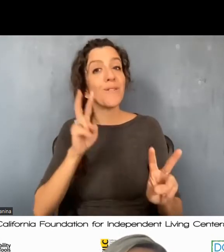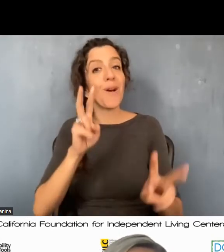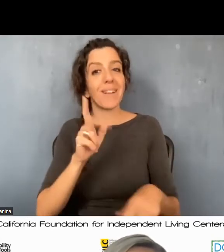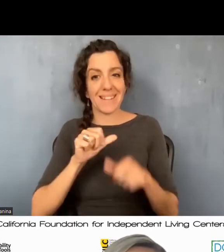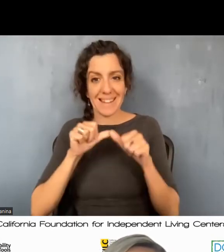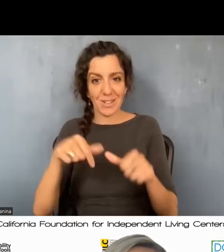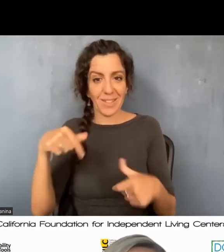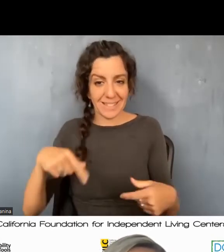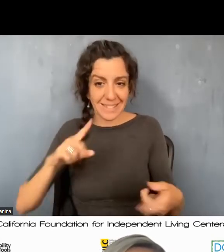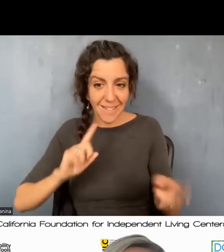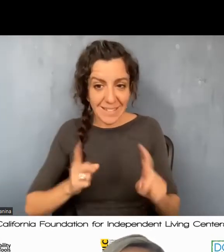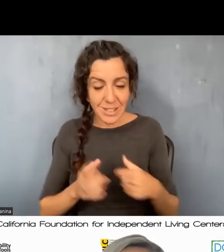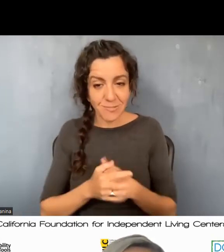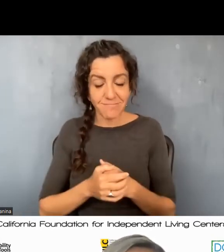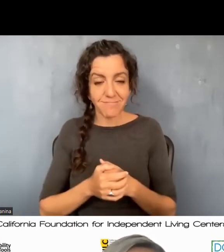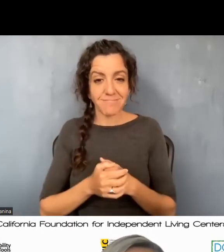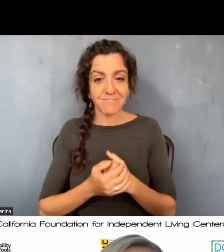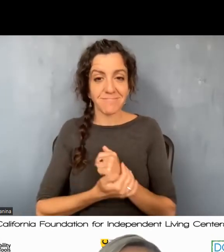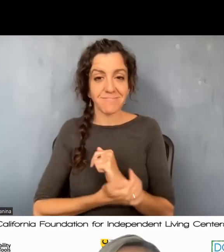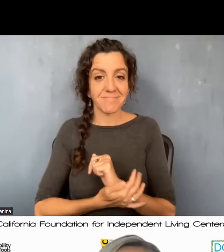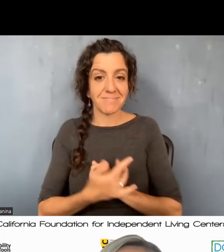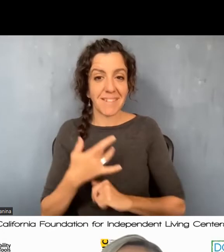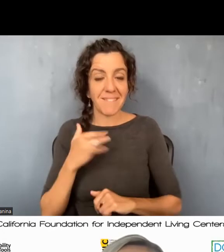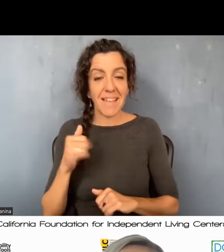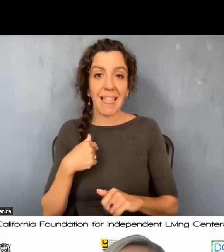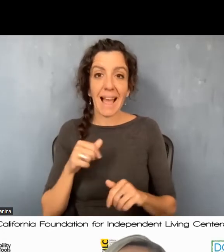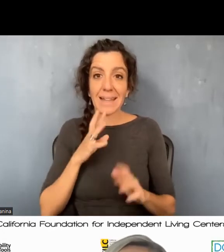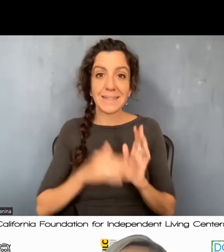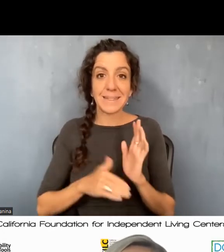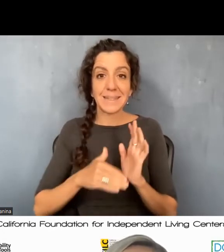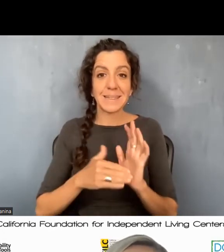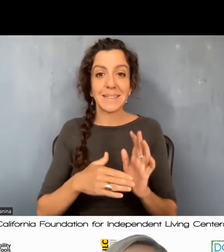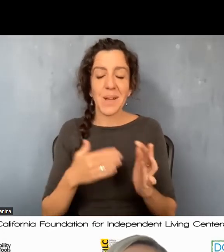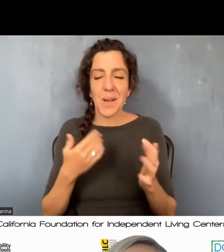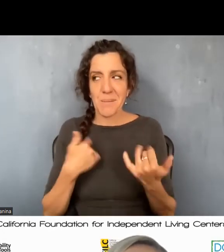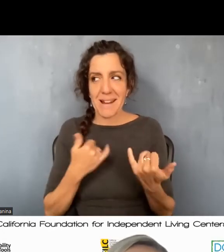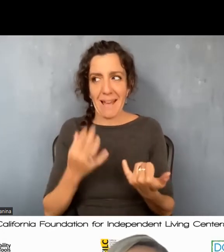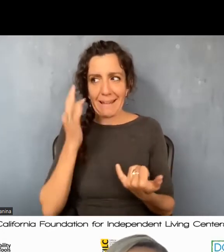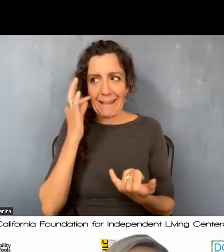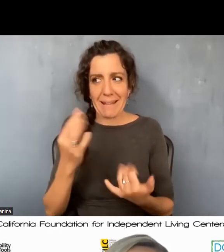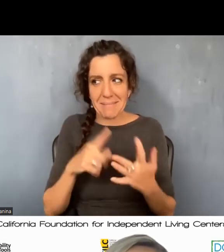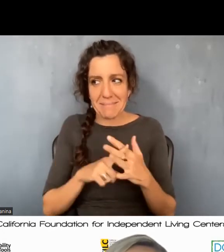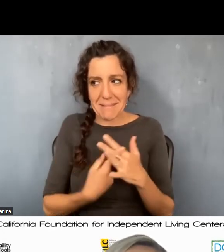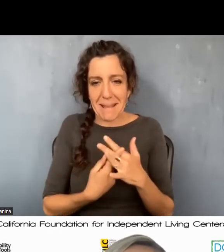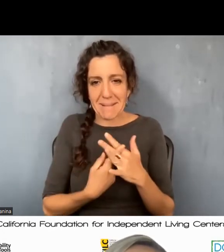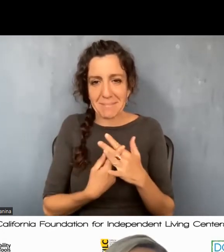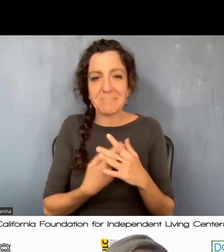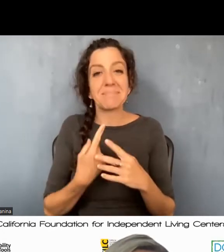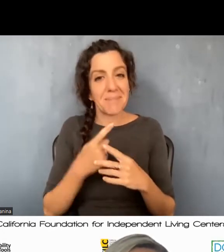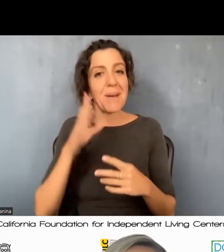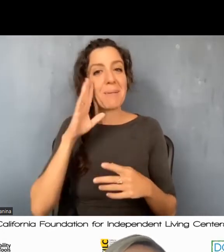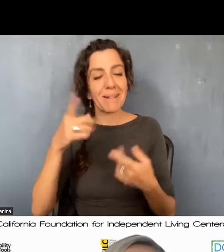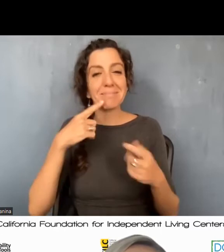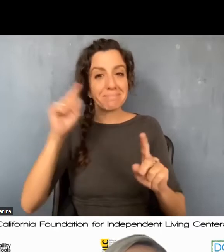this conversation. And I feel like a broken record. We are still near the beginning, but we will get there. And it